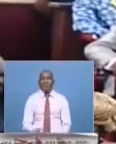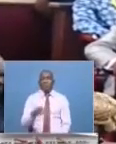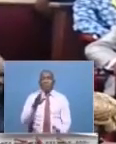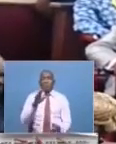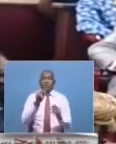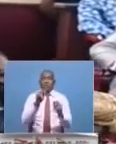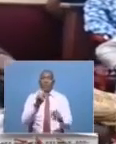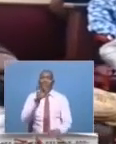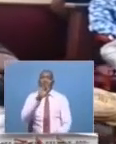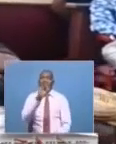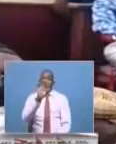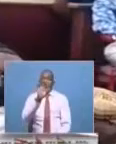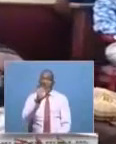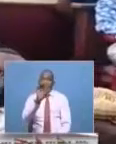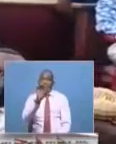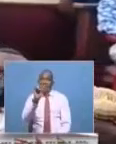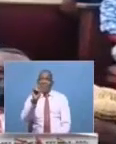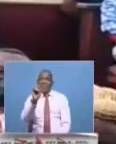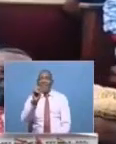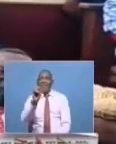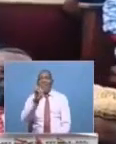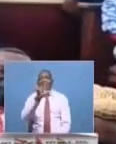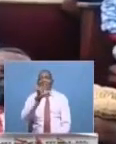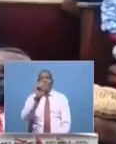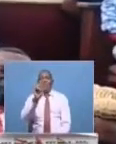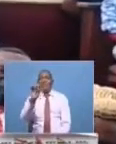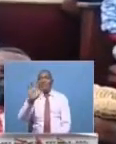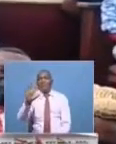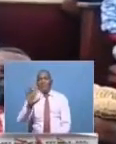I'm sorry, 3E5.